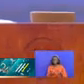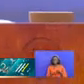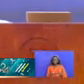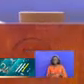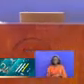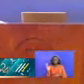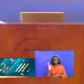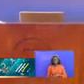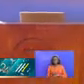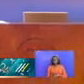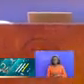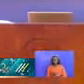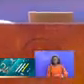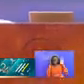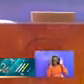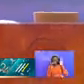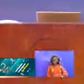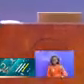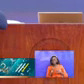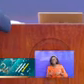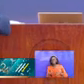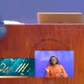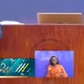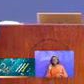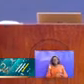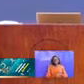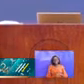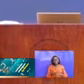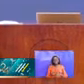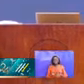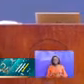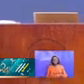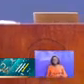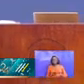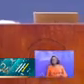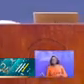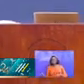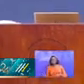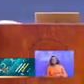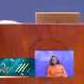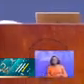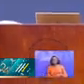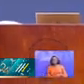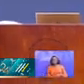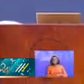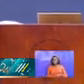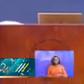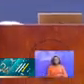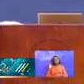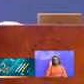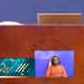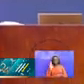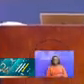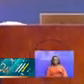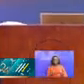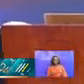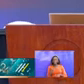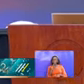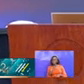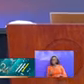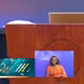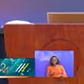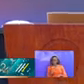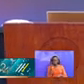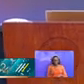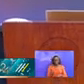God you know Bishop I discovered children learn walking by observation if my wife